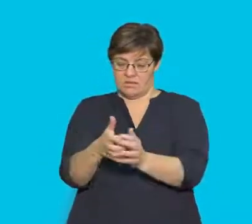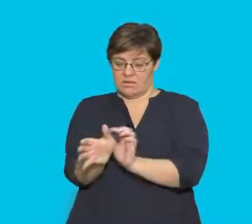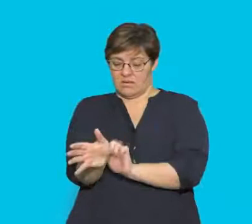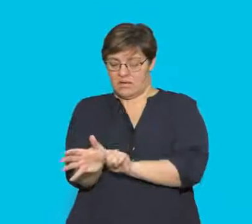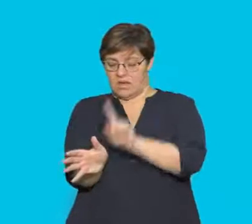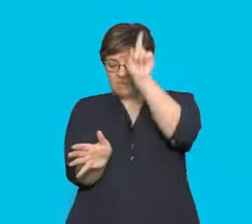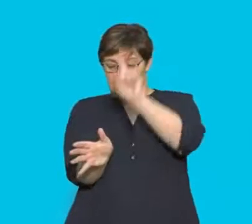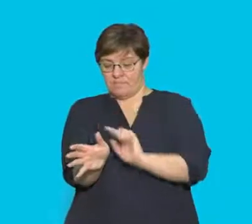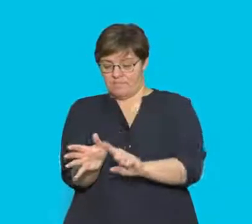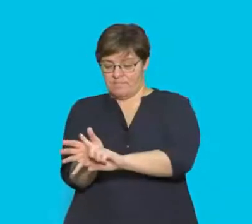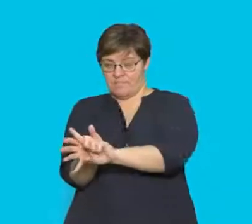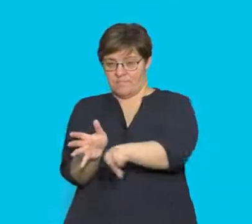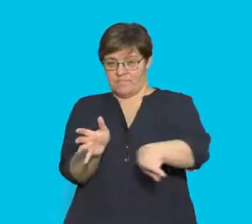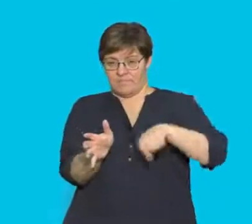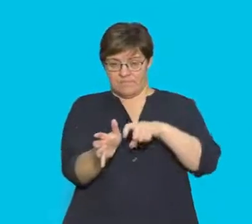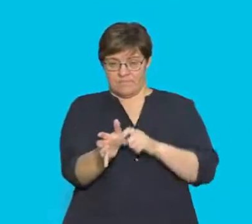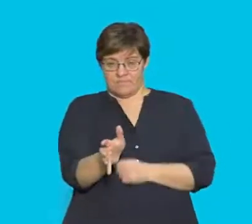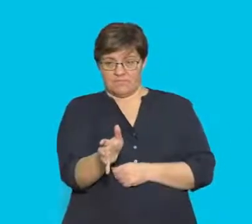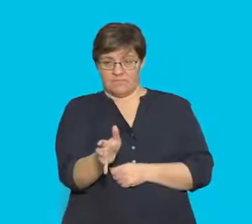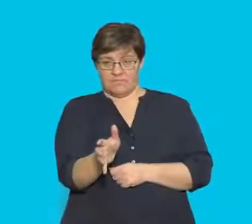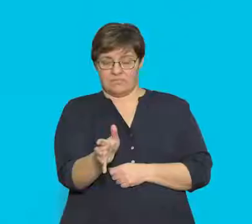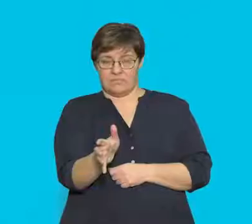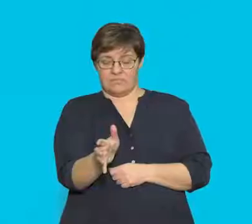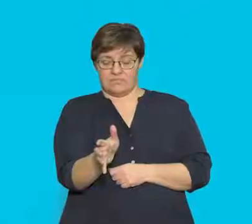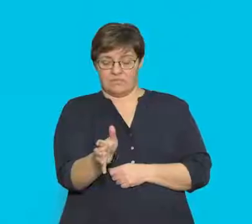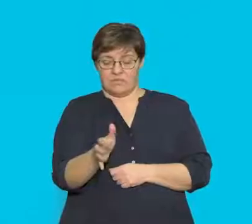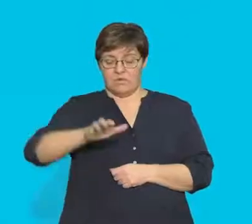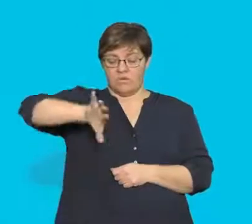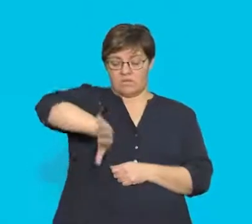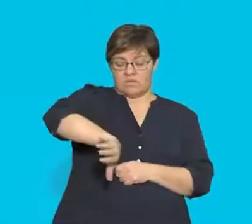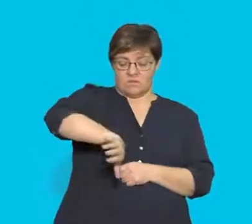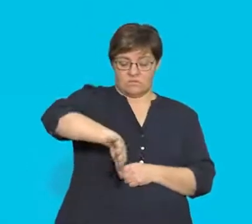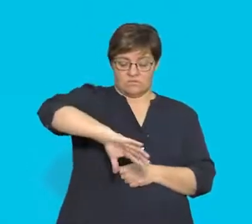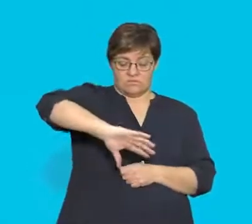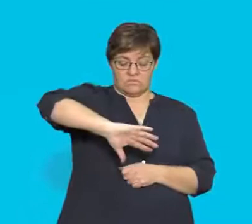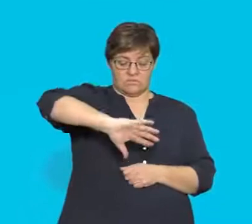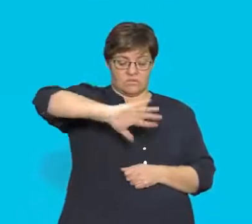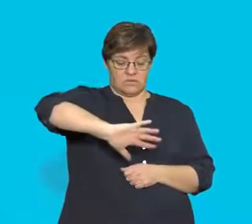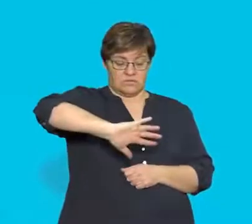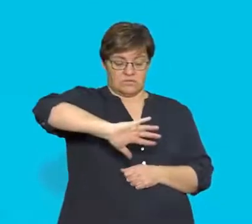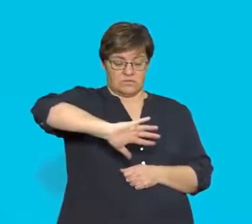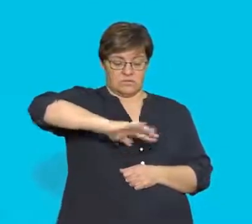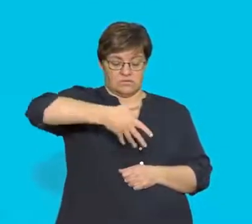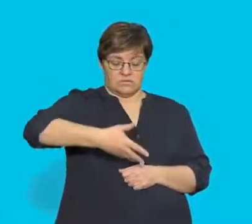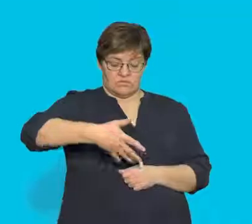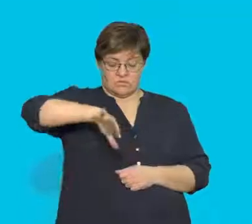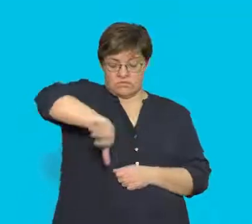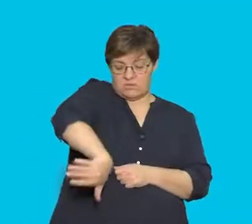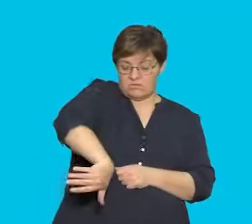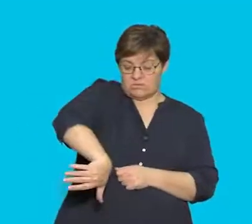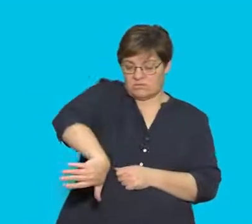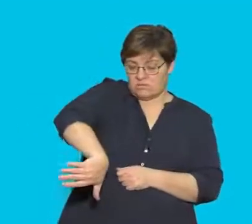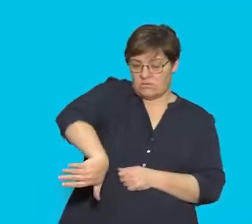we would predict. Whereas if I go to this side and I say now the current is coming down, then the needles